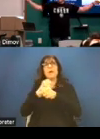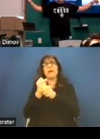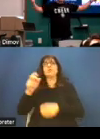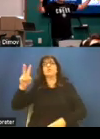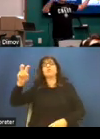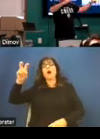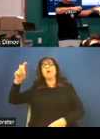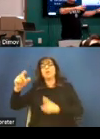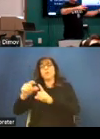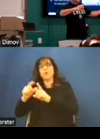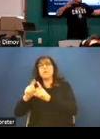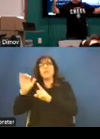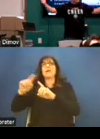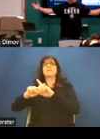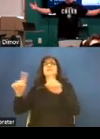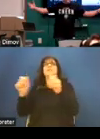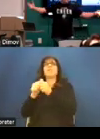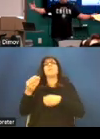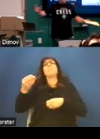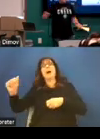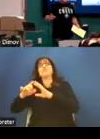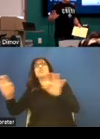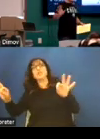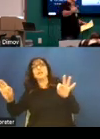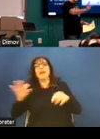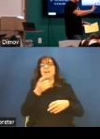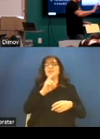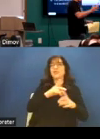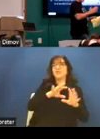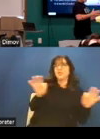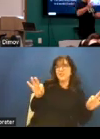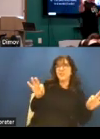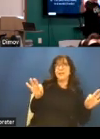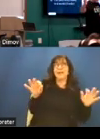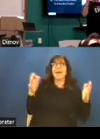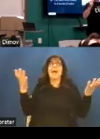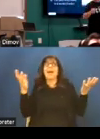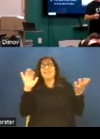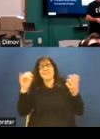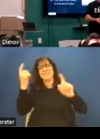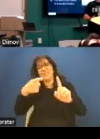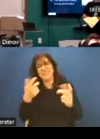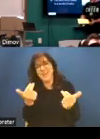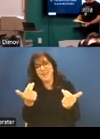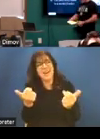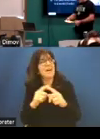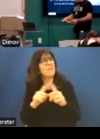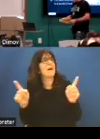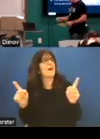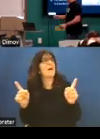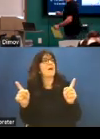the difference between a master's degree and a doctorate. So anybody going for their doctorate, that's the goal.